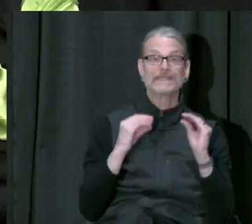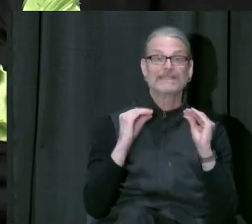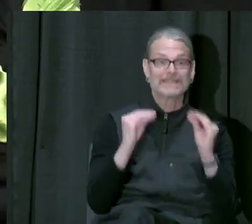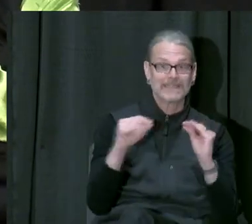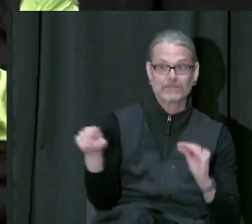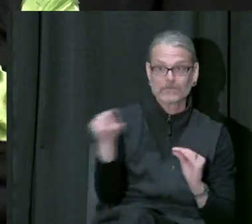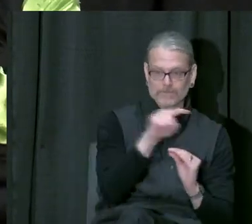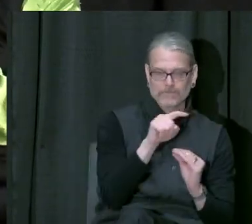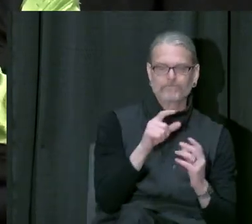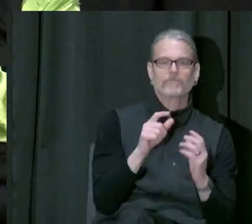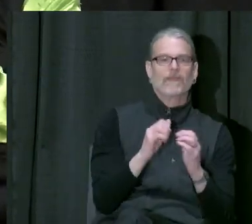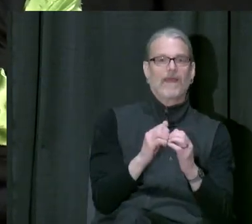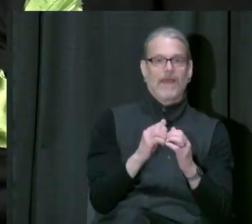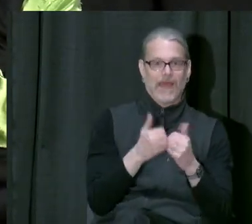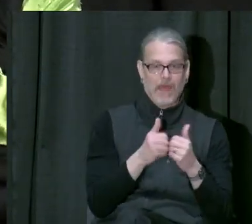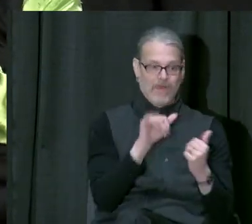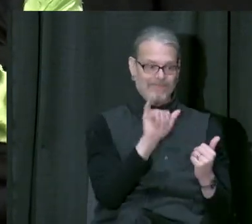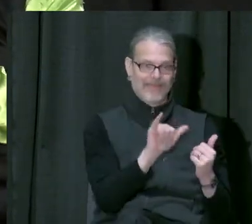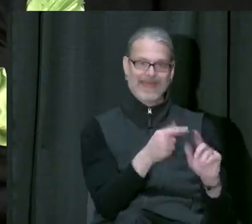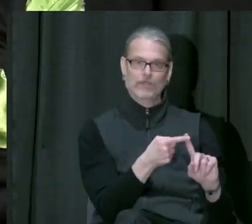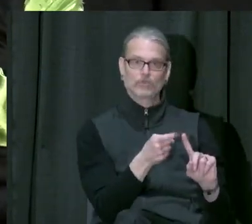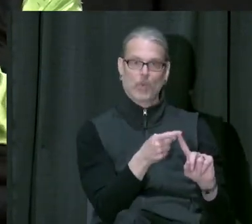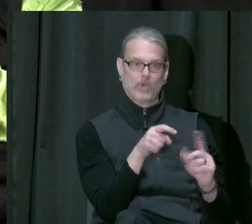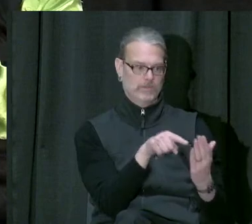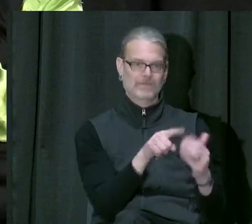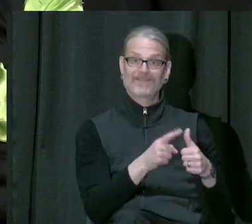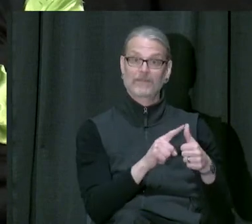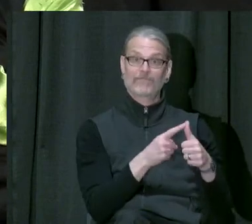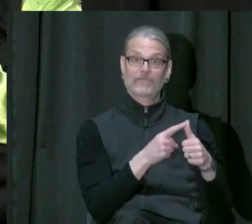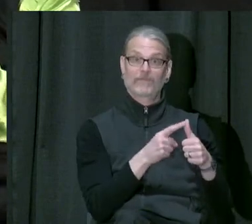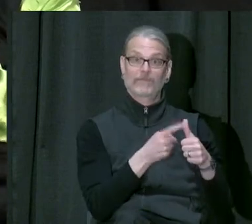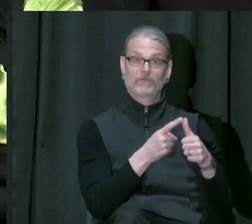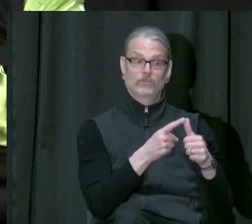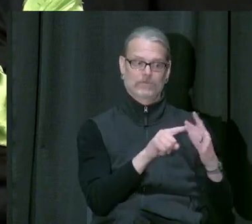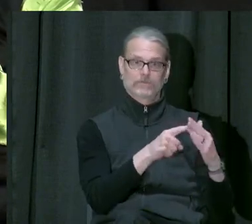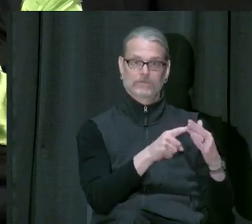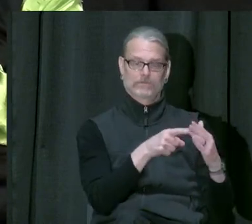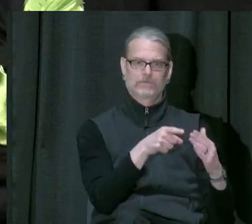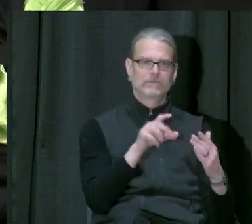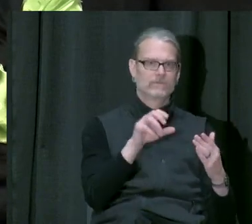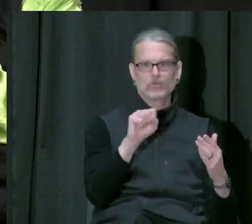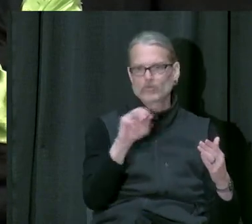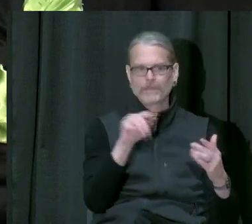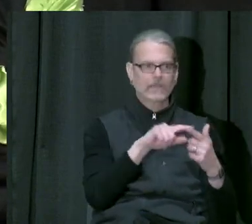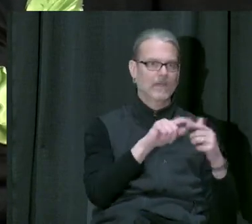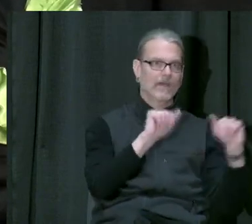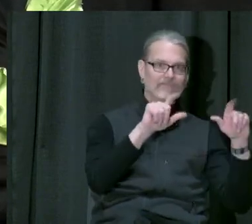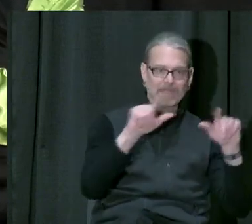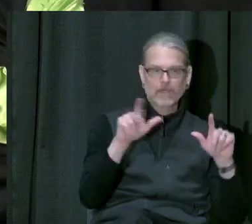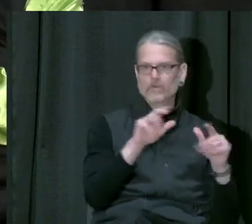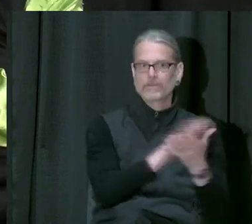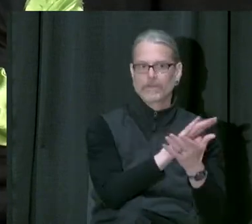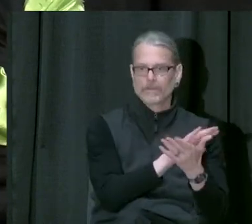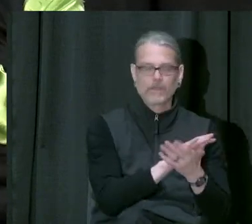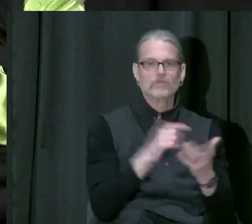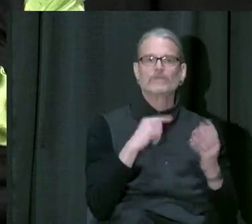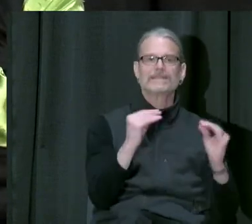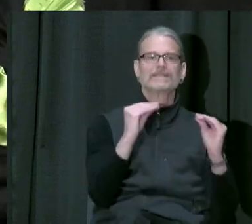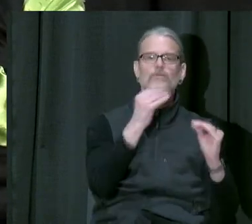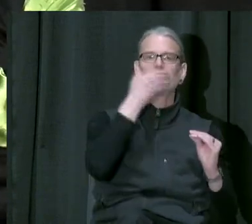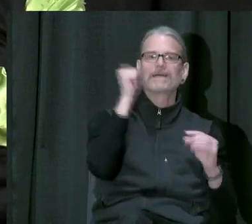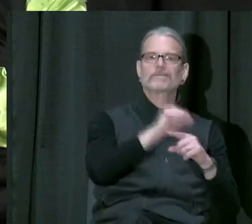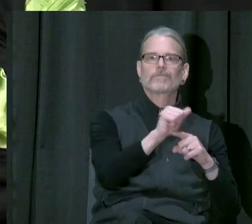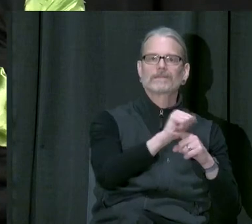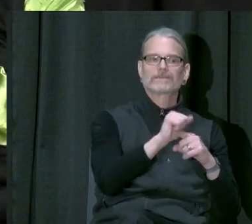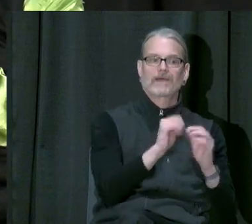content, Word, InDesign, PowerPoint, Excel, videos, social media, all of those things. We teach you best practices on how